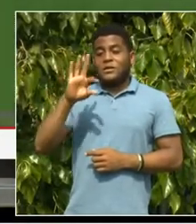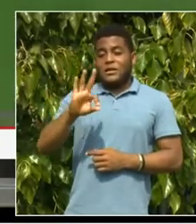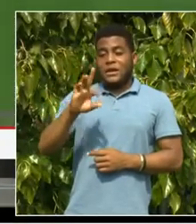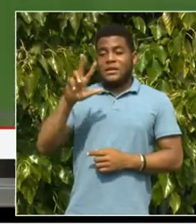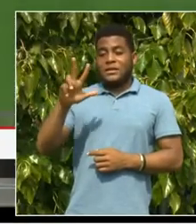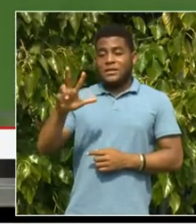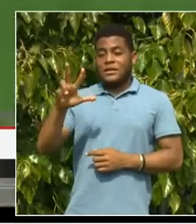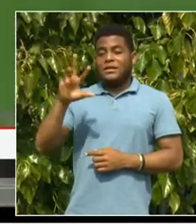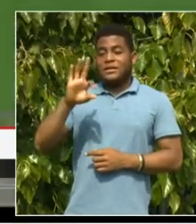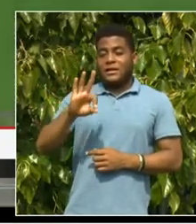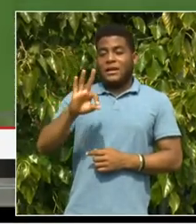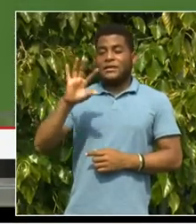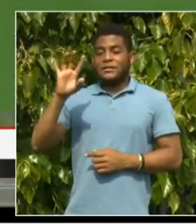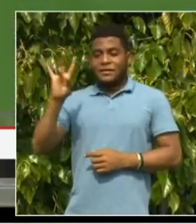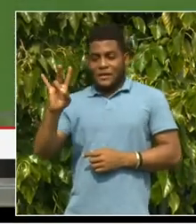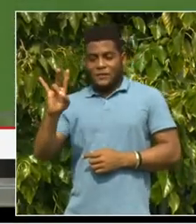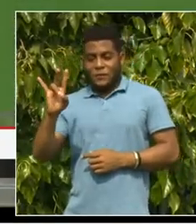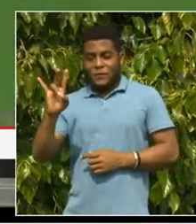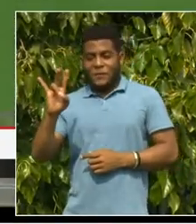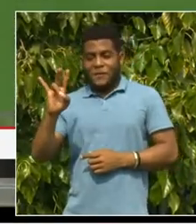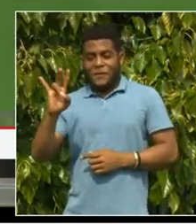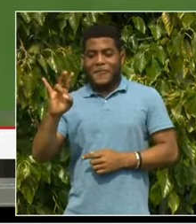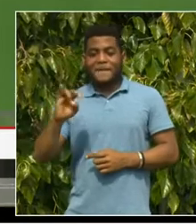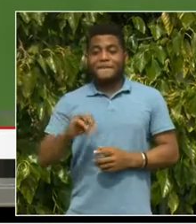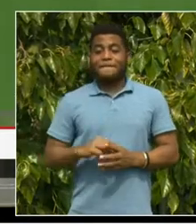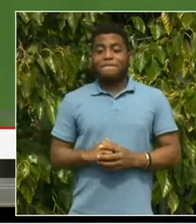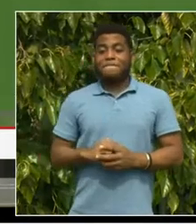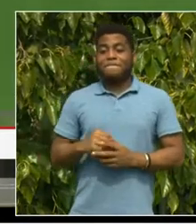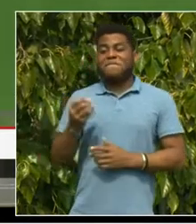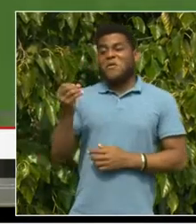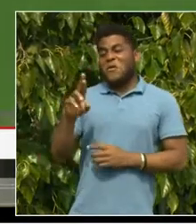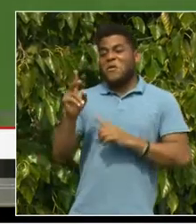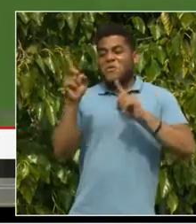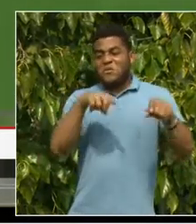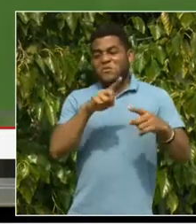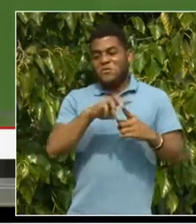202-442-9397, or you can visit us online at